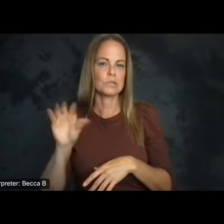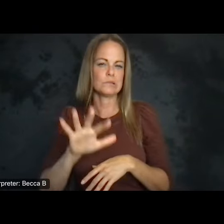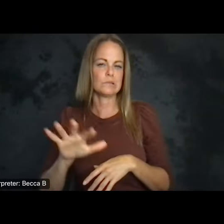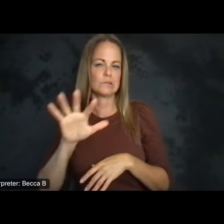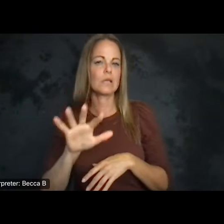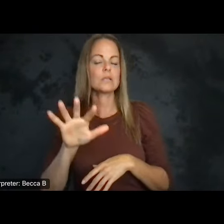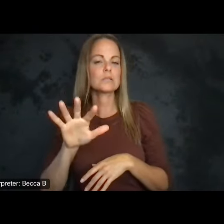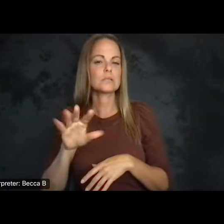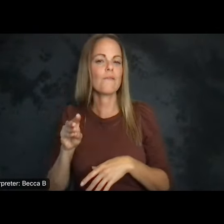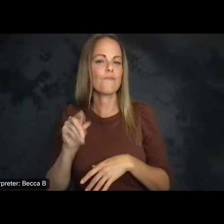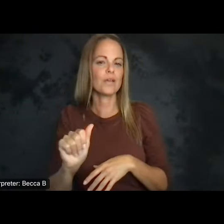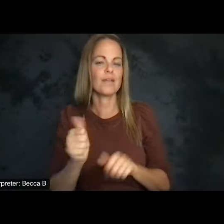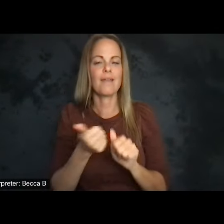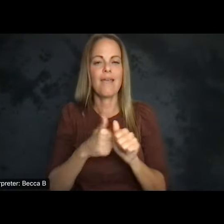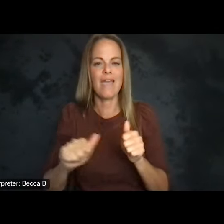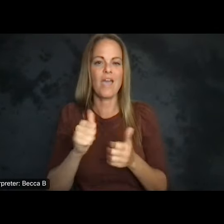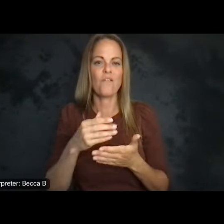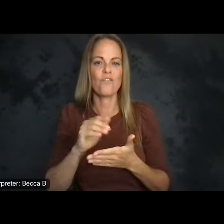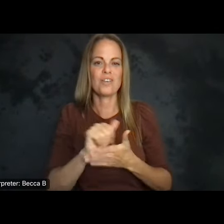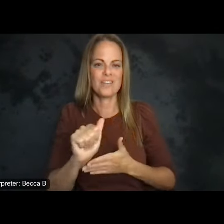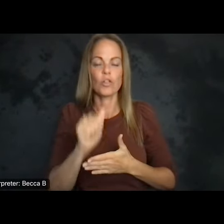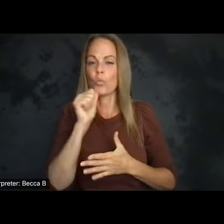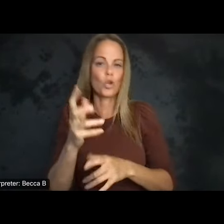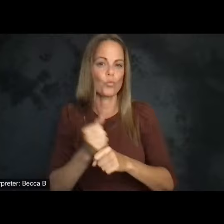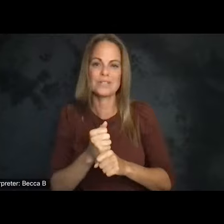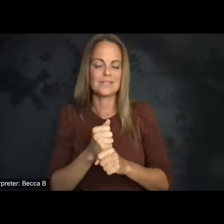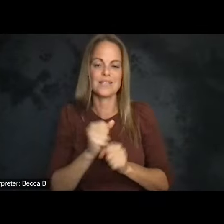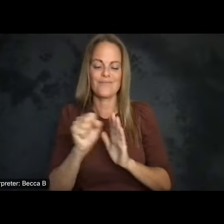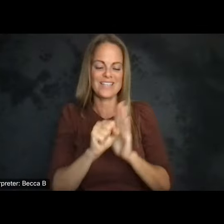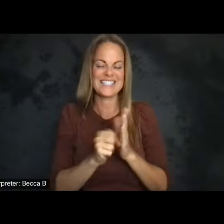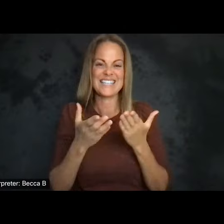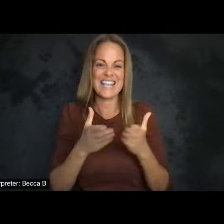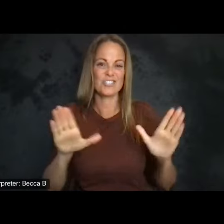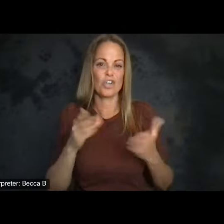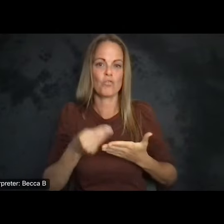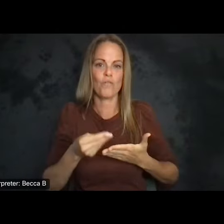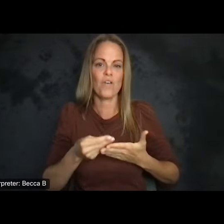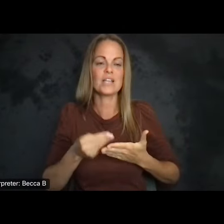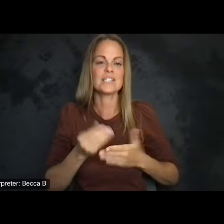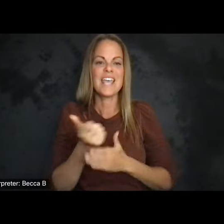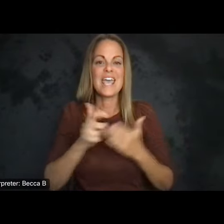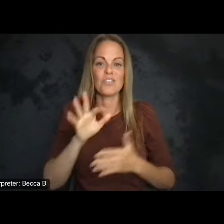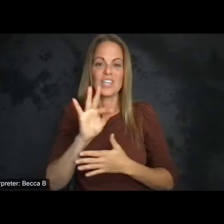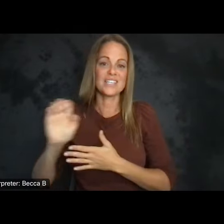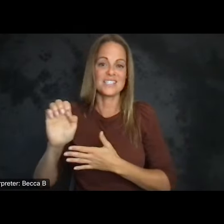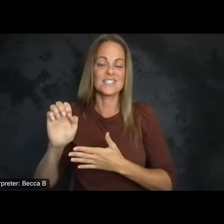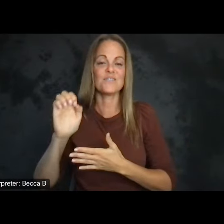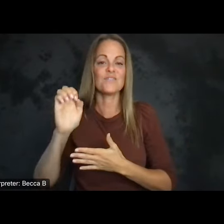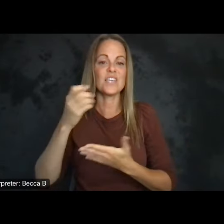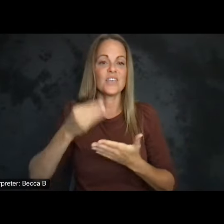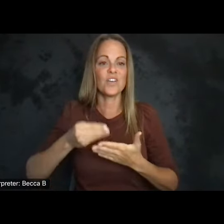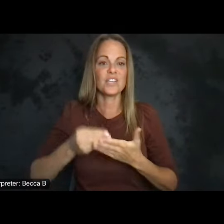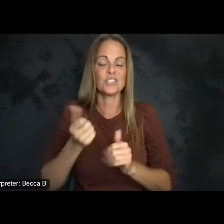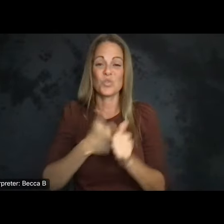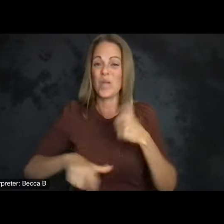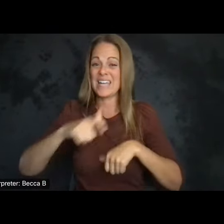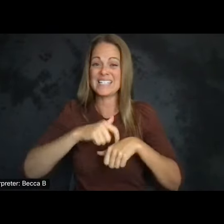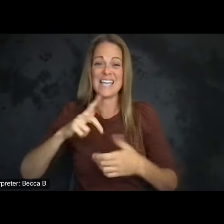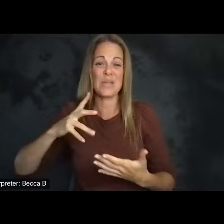have to leverage every single dollar we have. We don't receive any state general fund. Everything we receive is fee funded. So anytime we can leverage